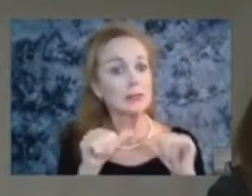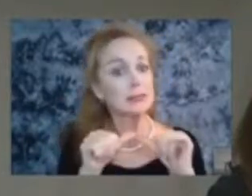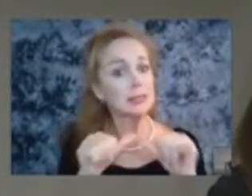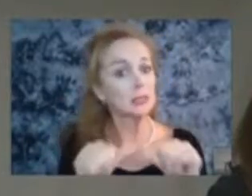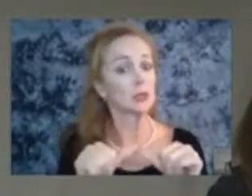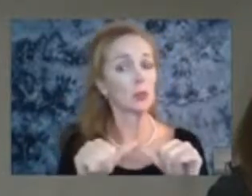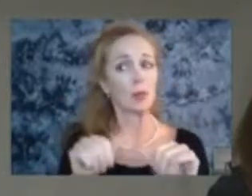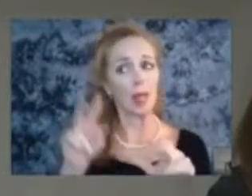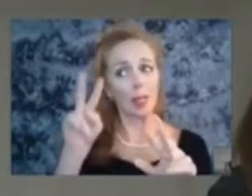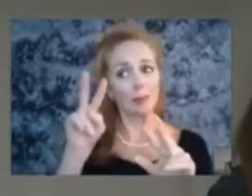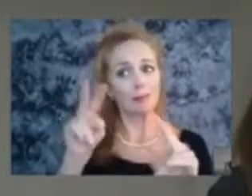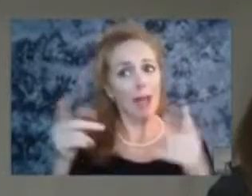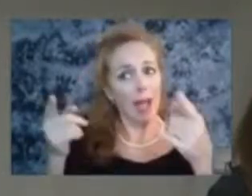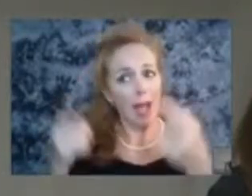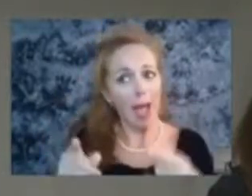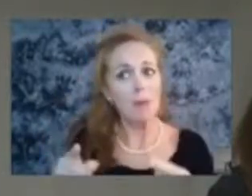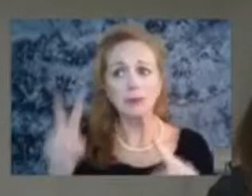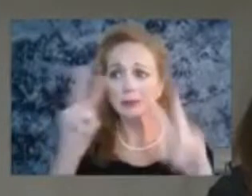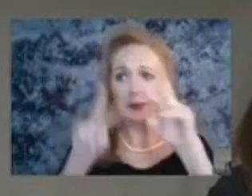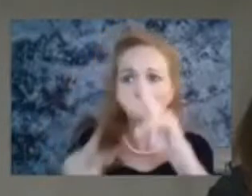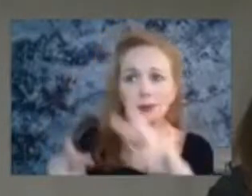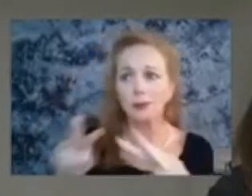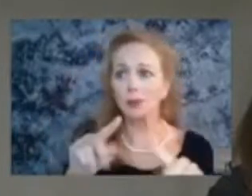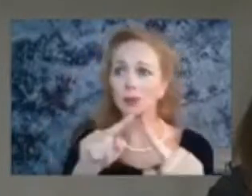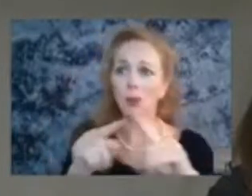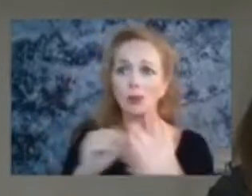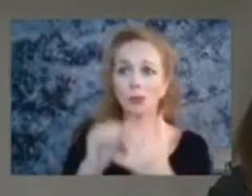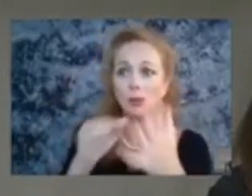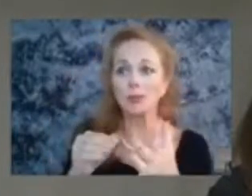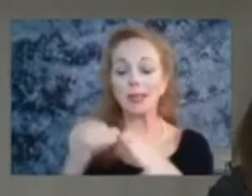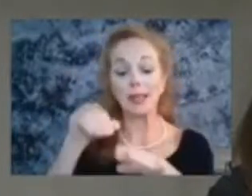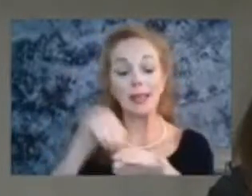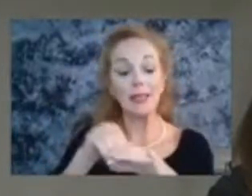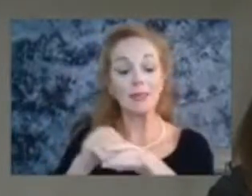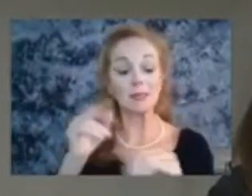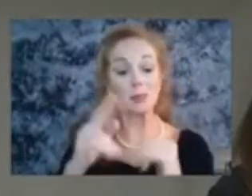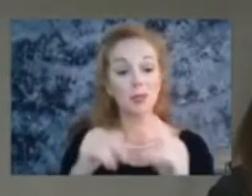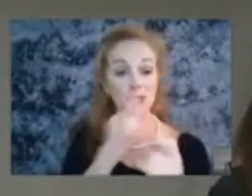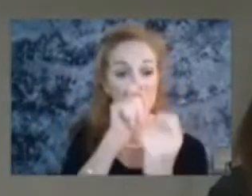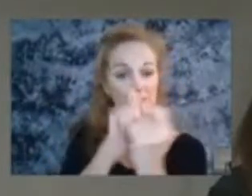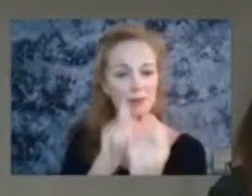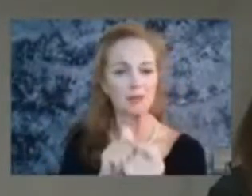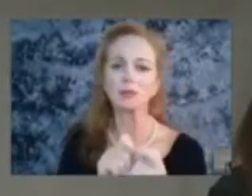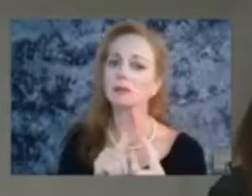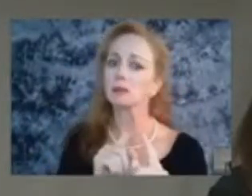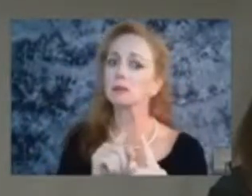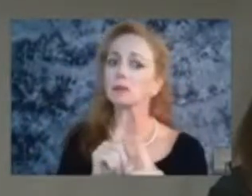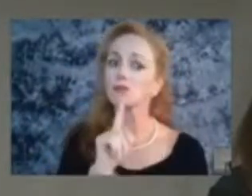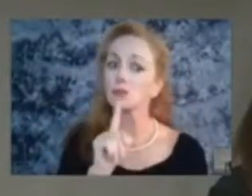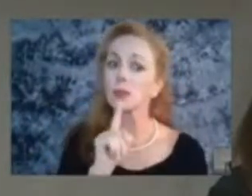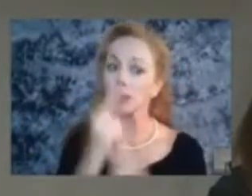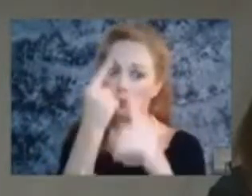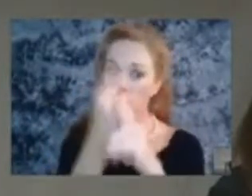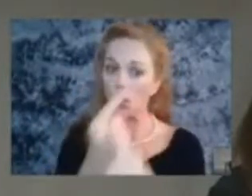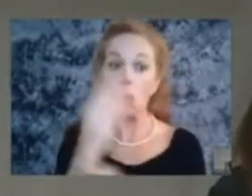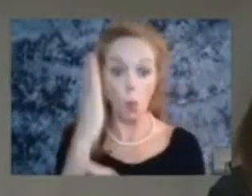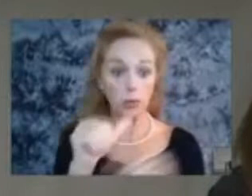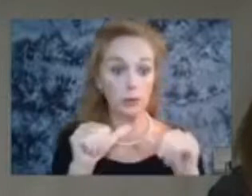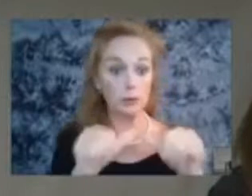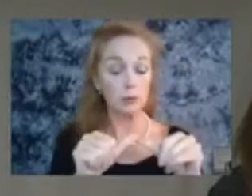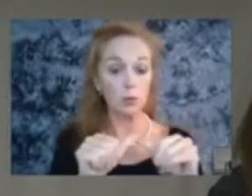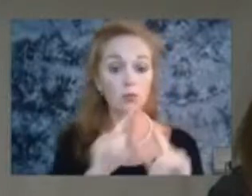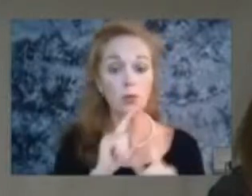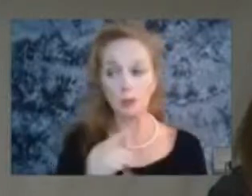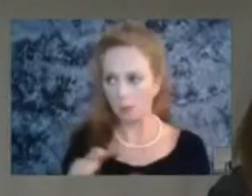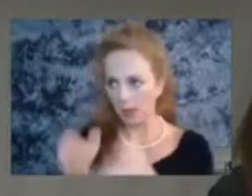happens to our students in these buildings particularly, and I think that's very appropriate. Right. And we will be doing that. I think we'll be paying special